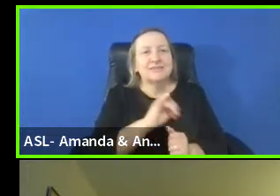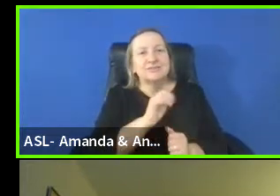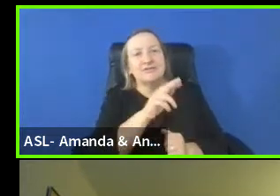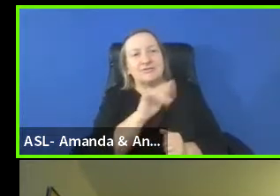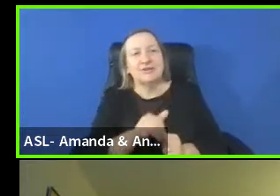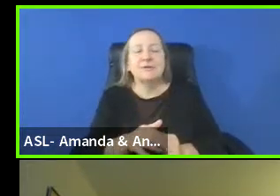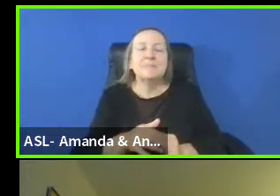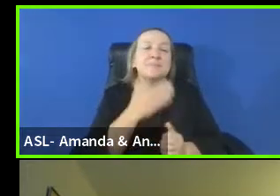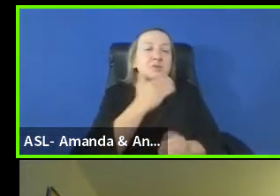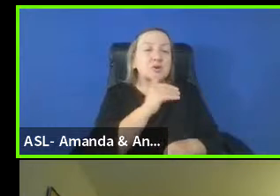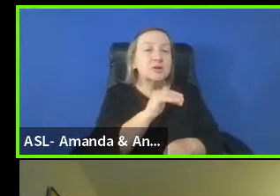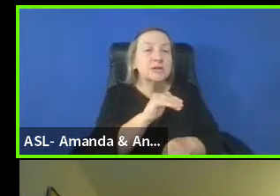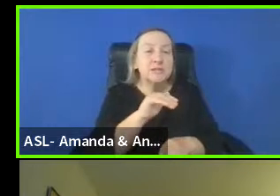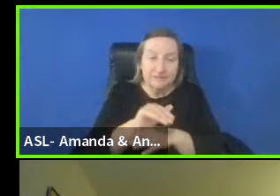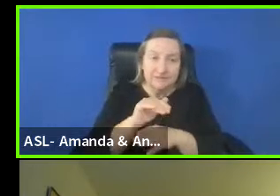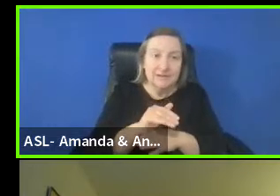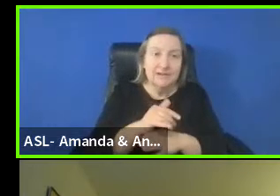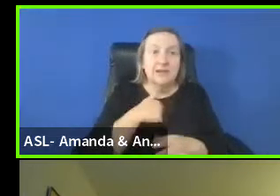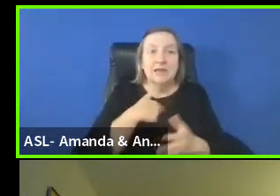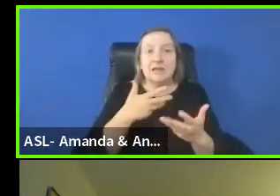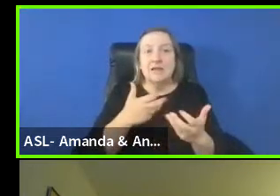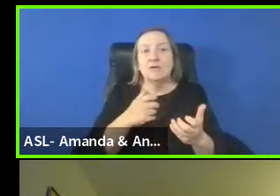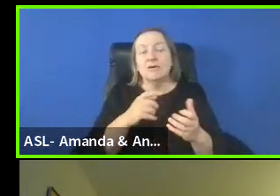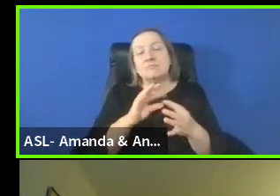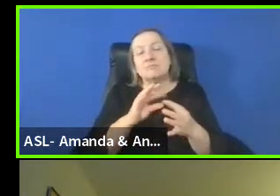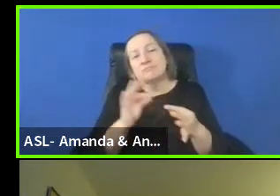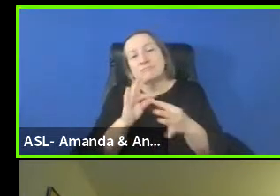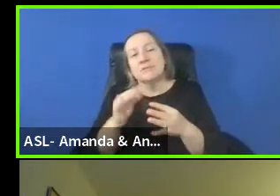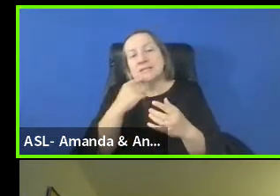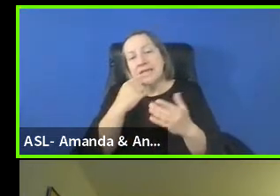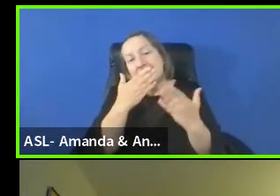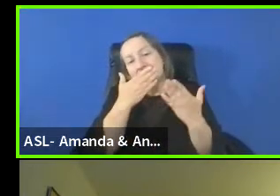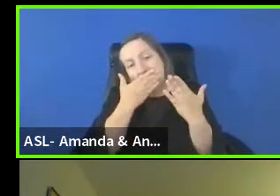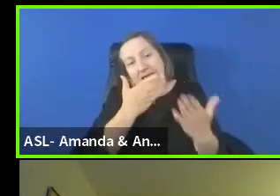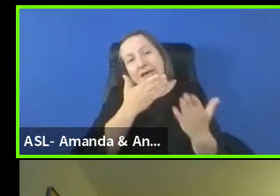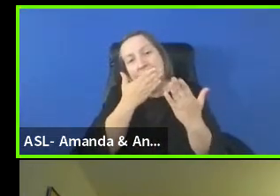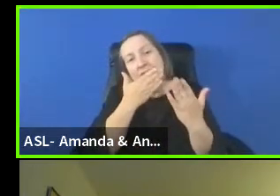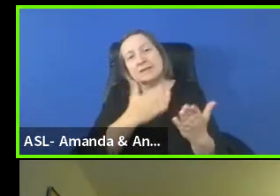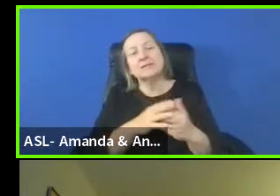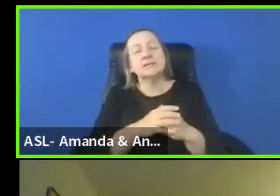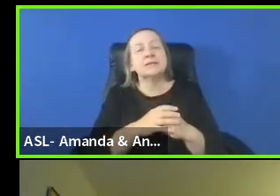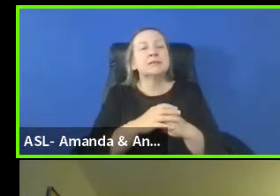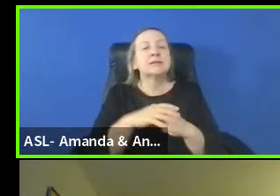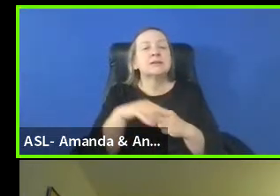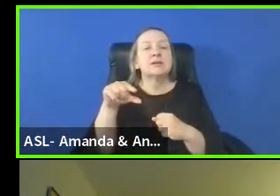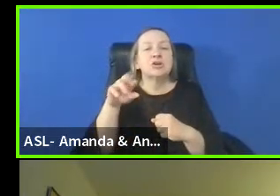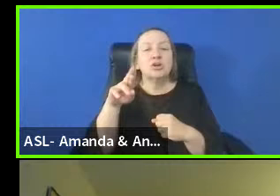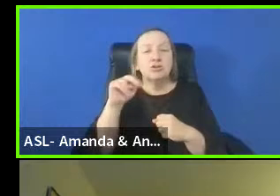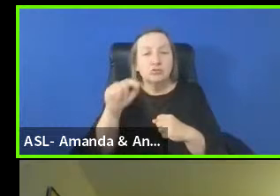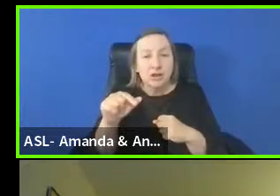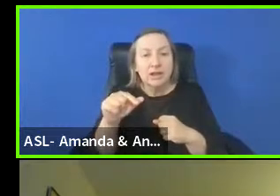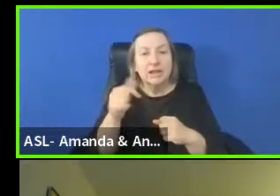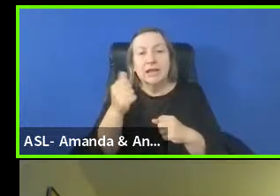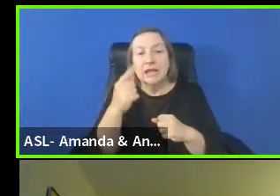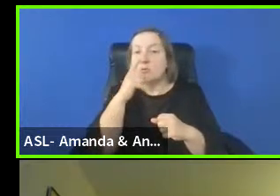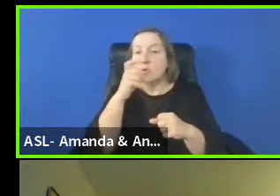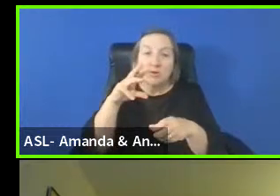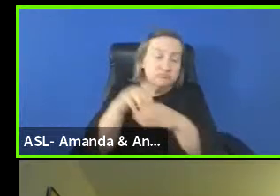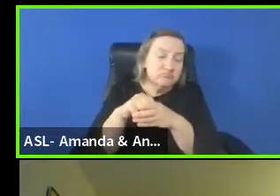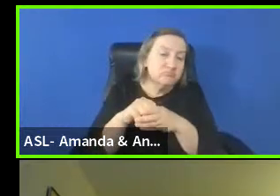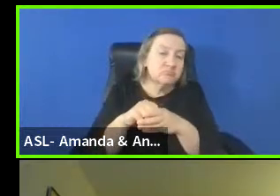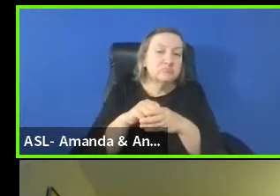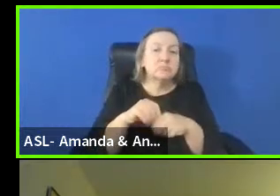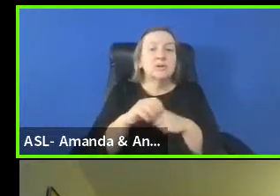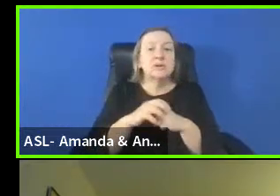Well, good evening. I just want to start with a little preamble and just say thanks to Greg and anyone who's been involved in sorting through